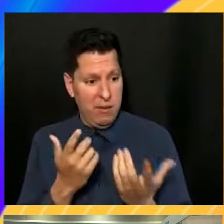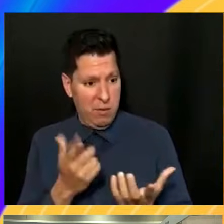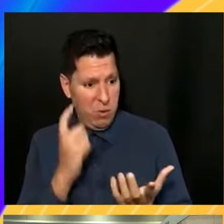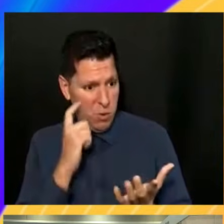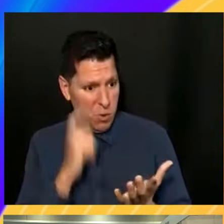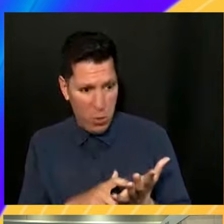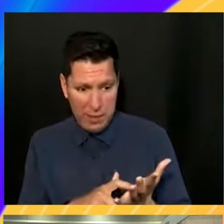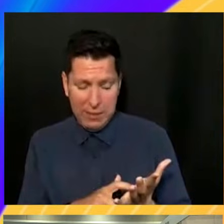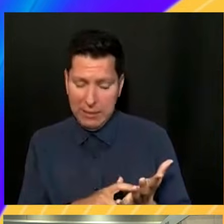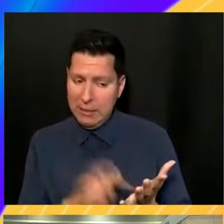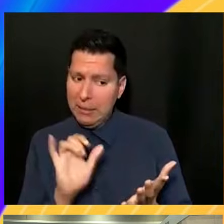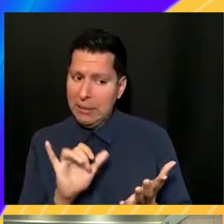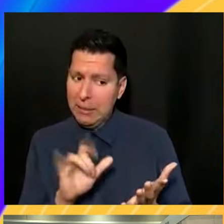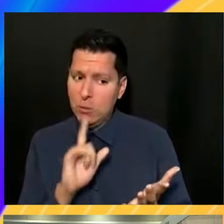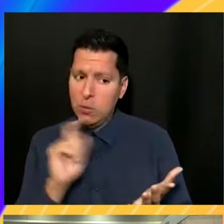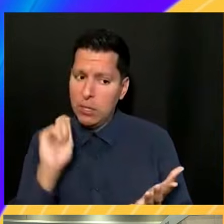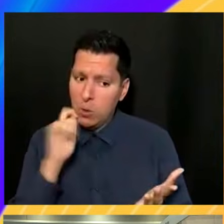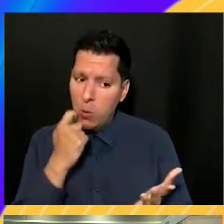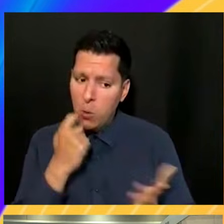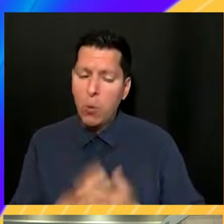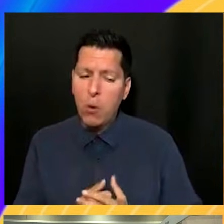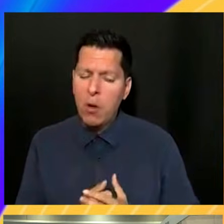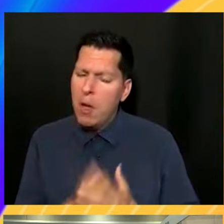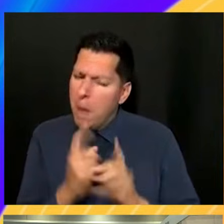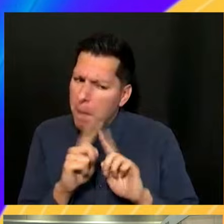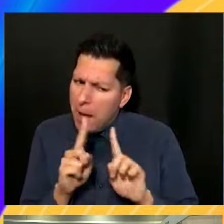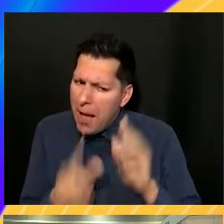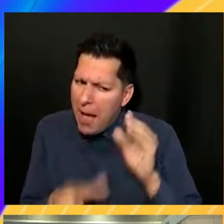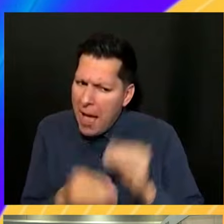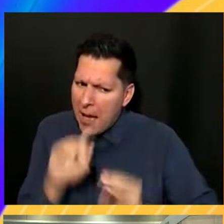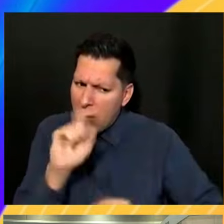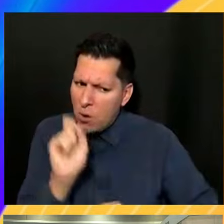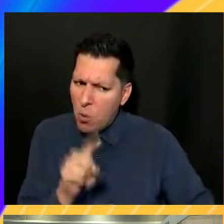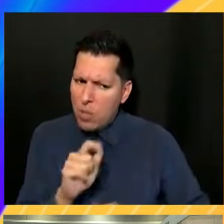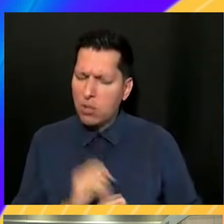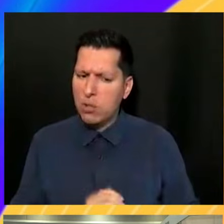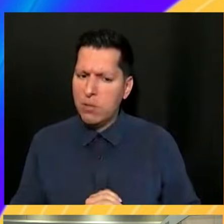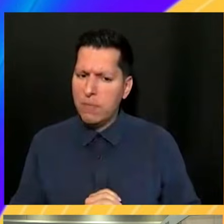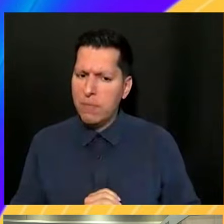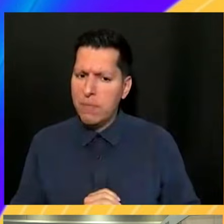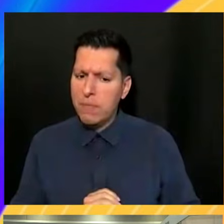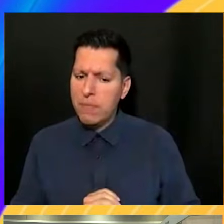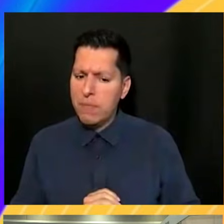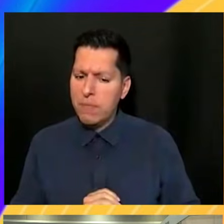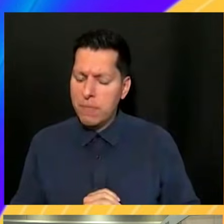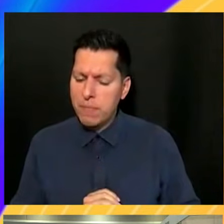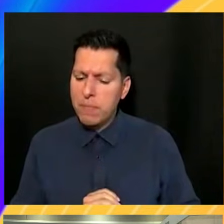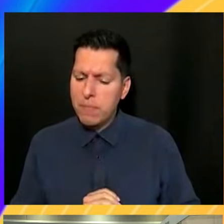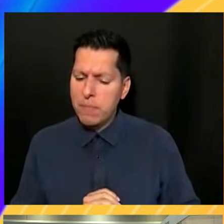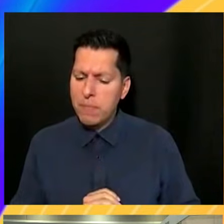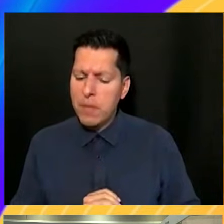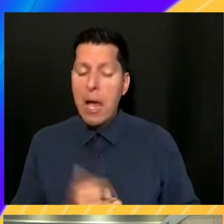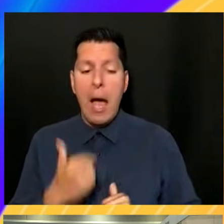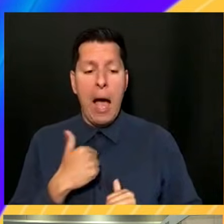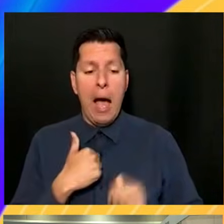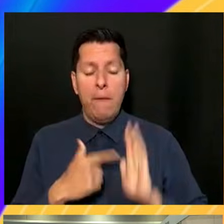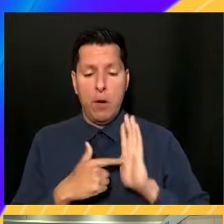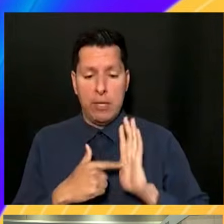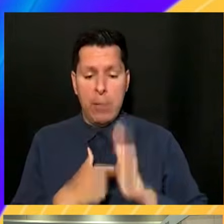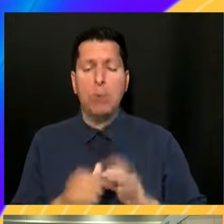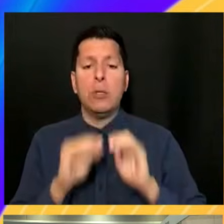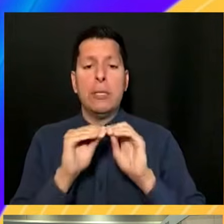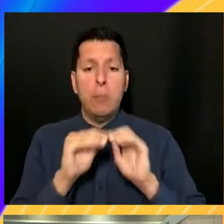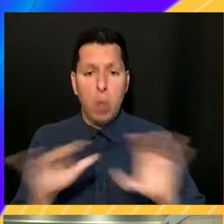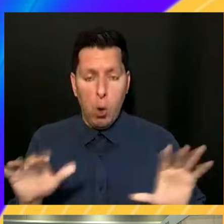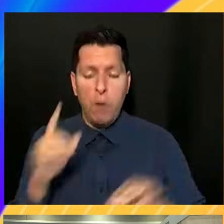So my question earlier was, I deployed this for a DoD